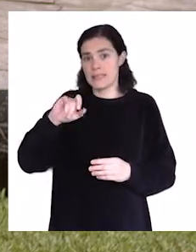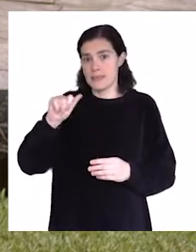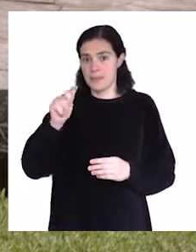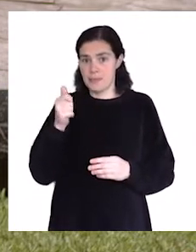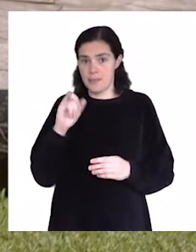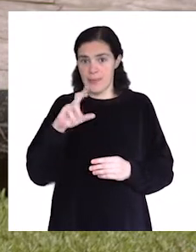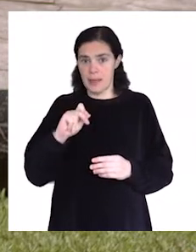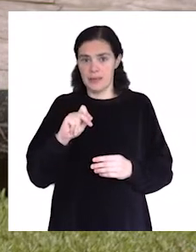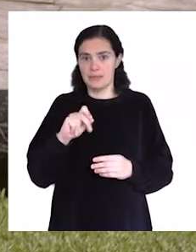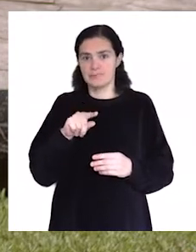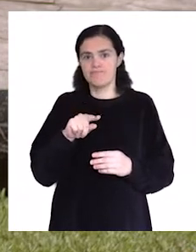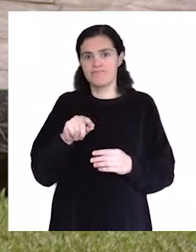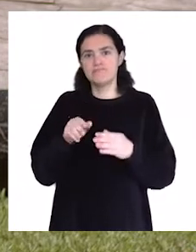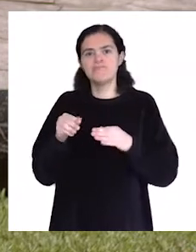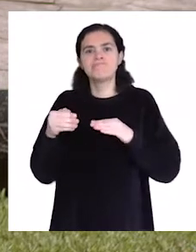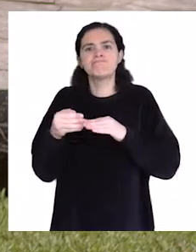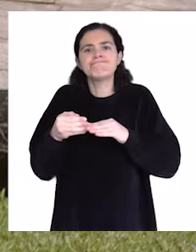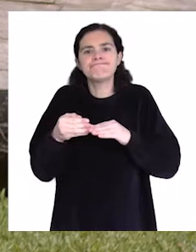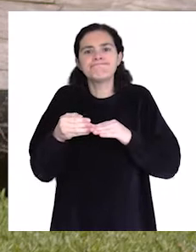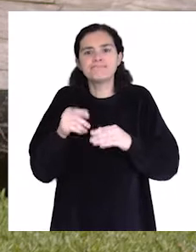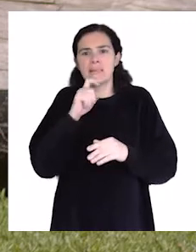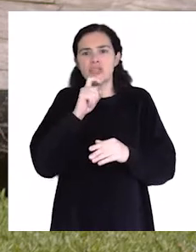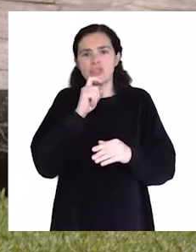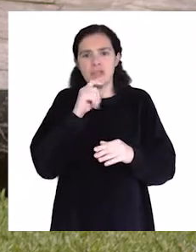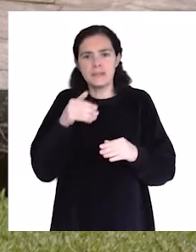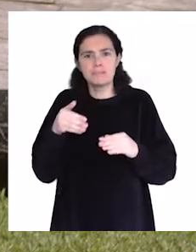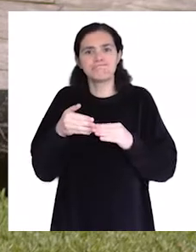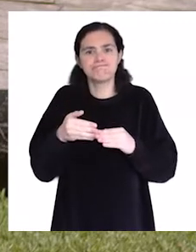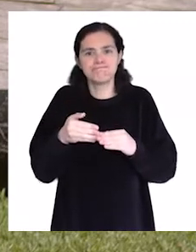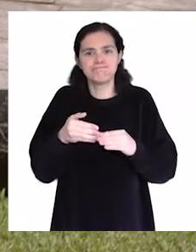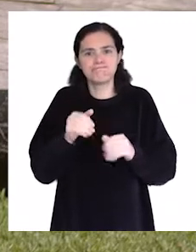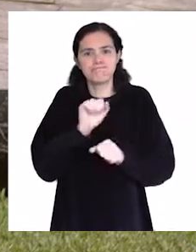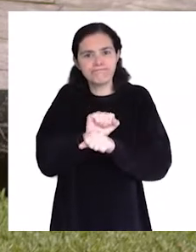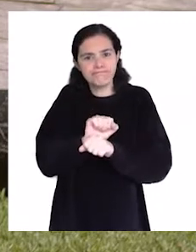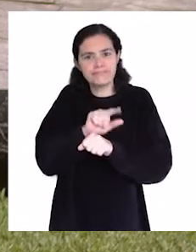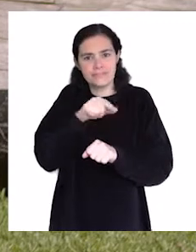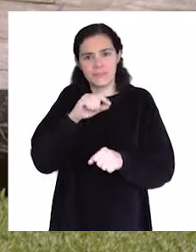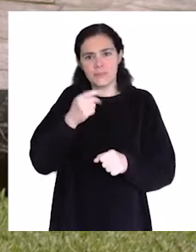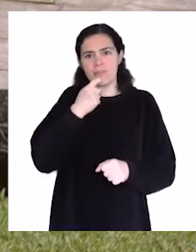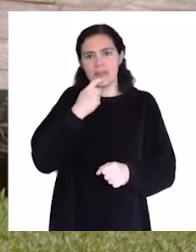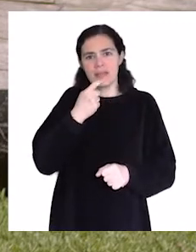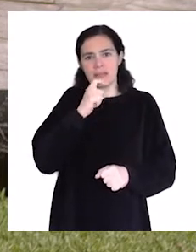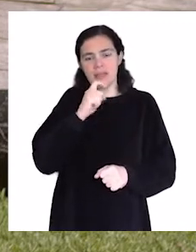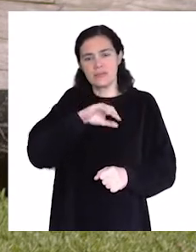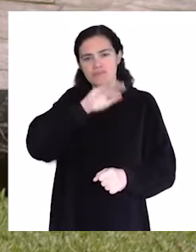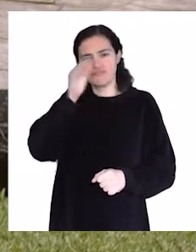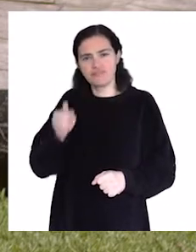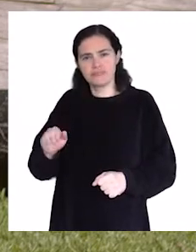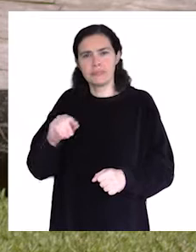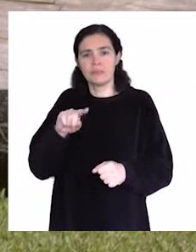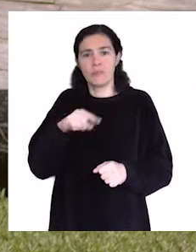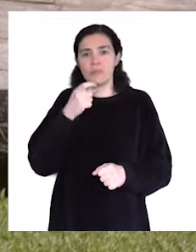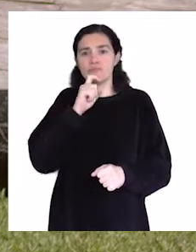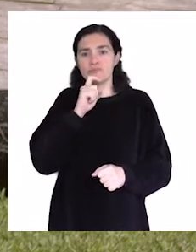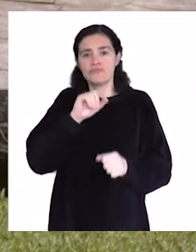Siberian water, get caught in the ice, get caught in iceberg. And